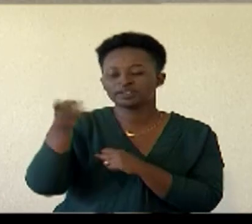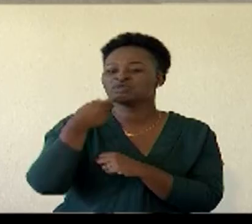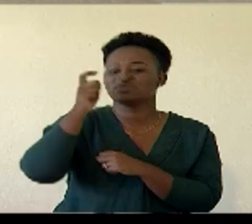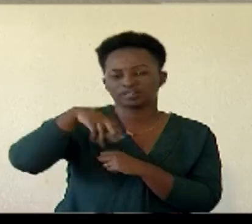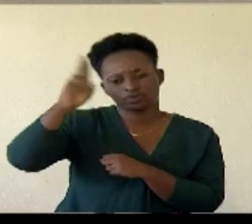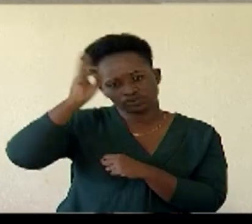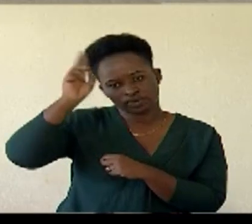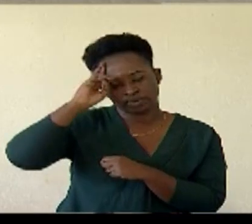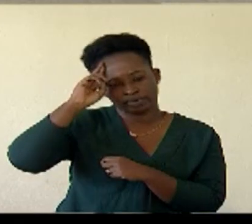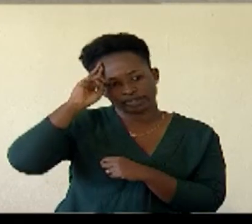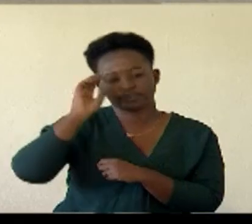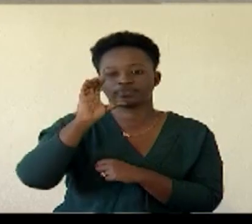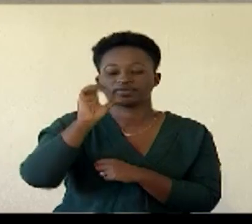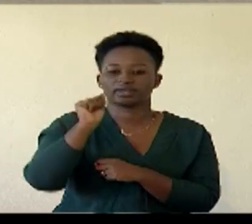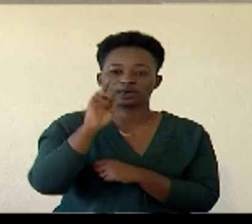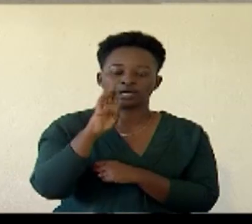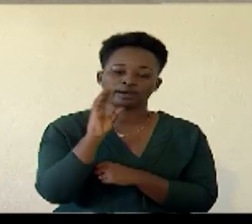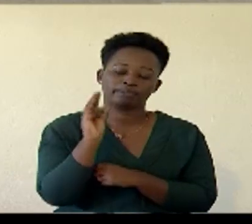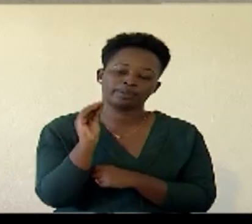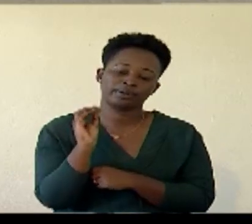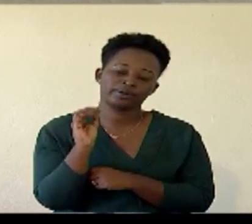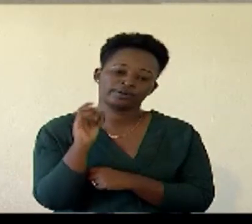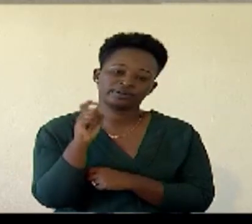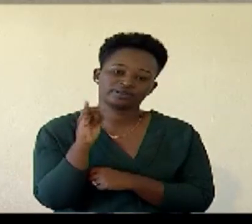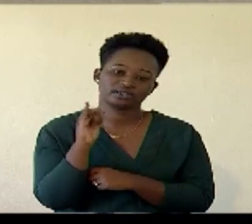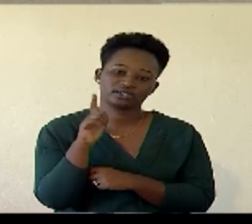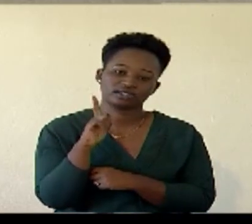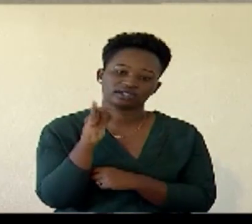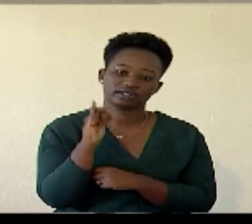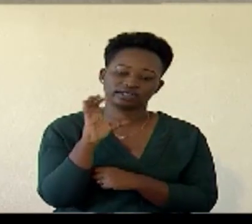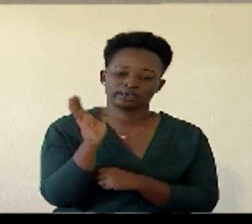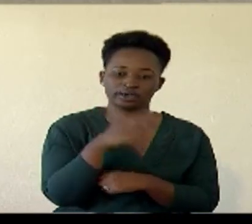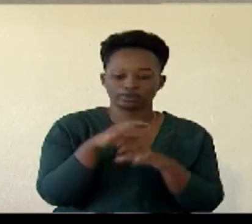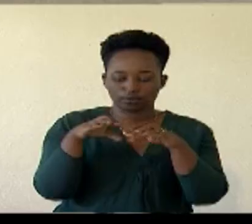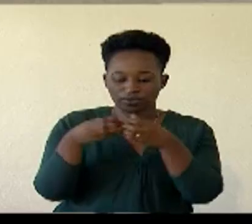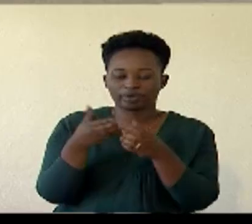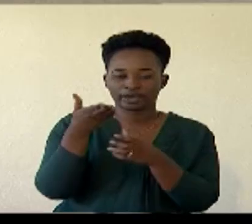remember that a carboxylic group is electron